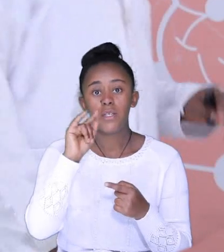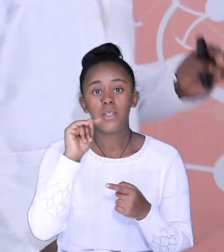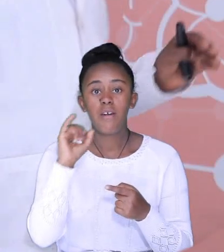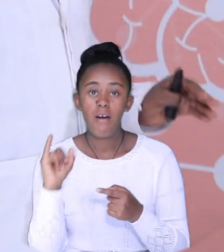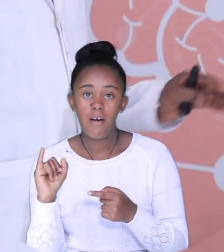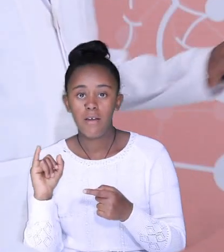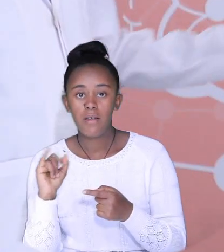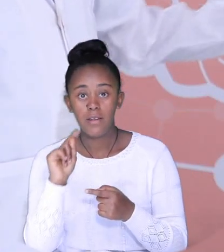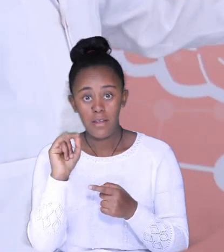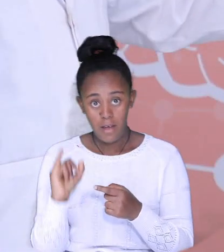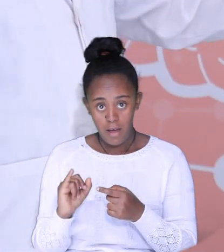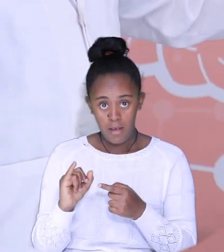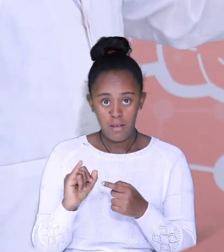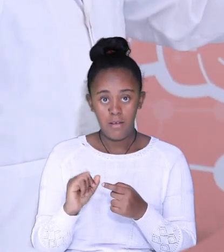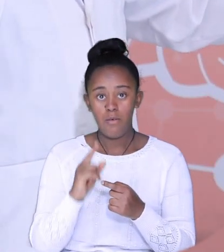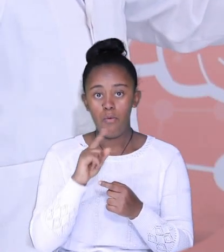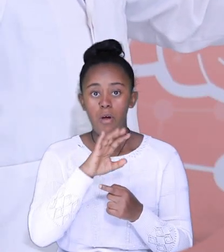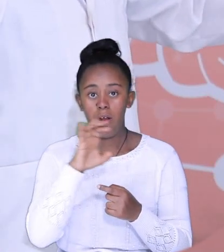Ti initial temperature